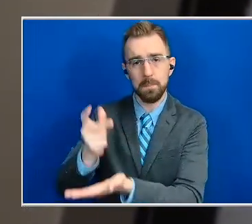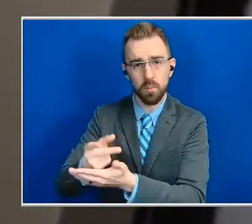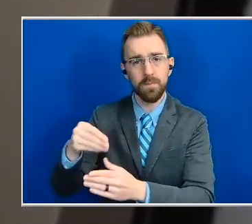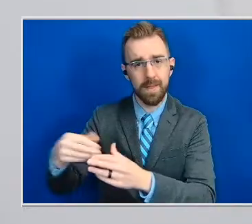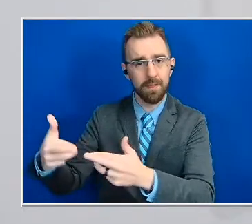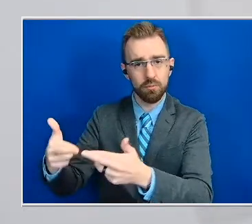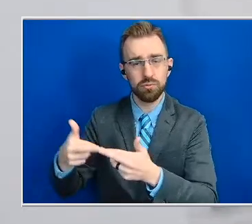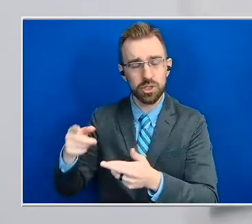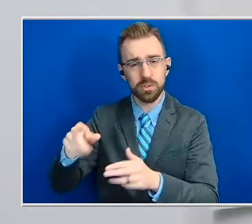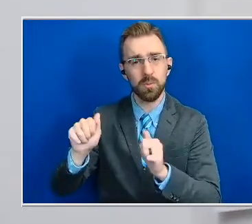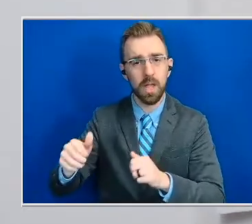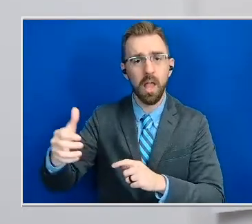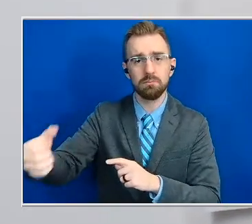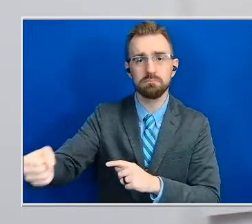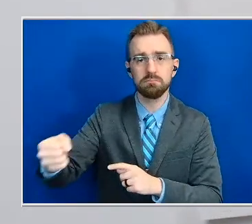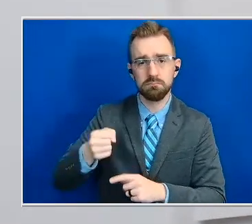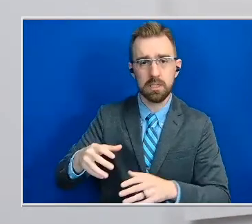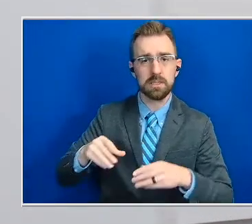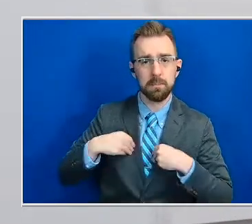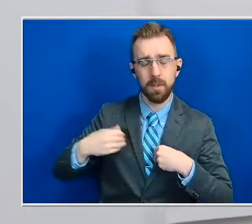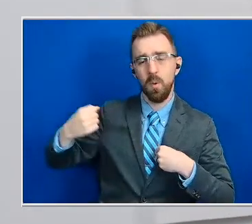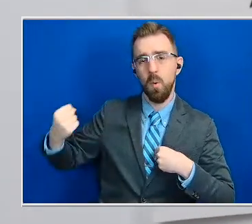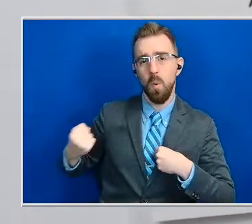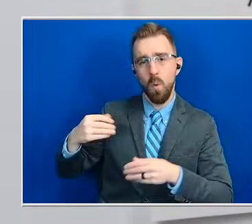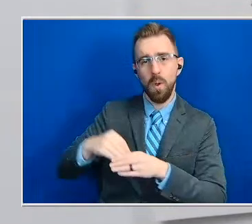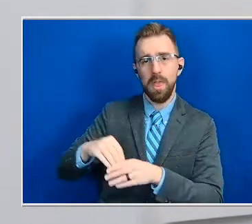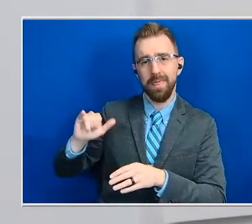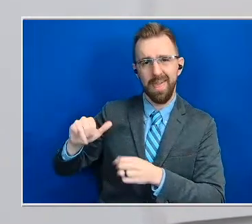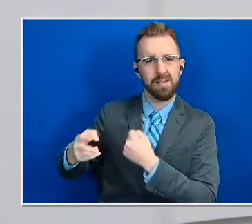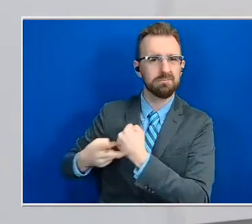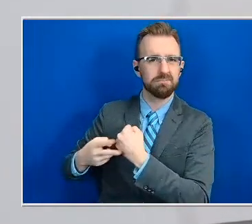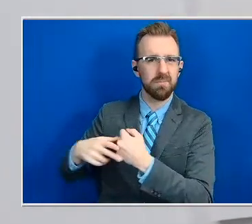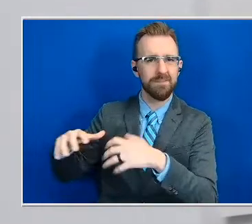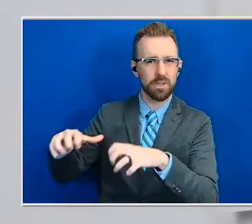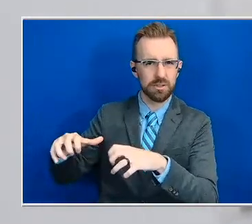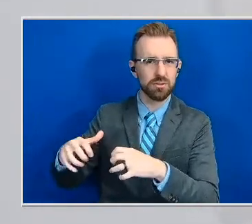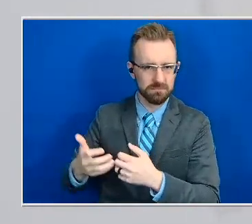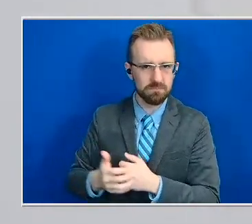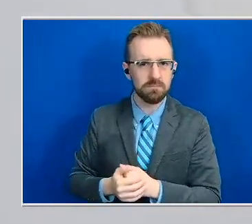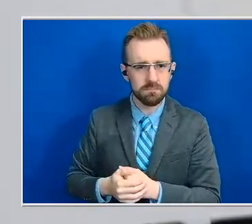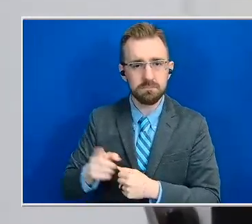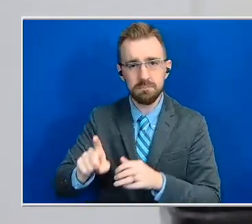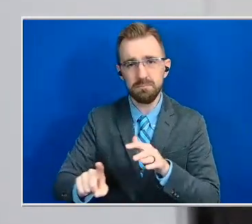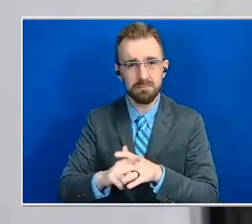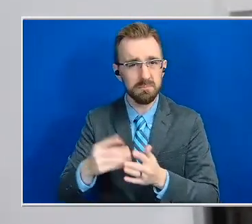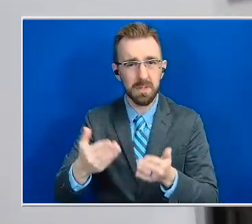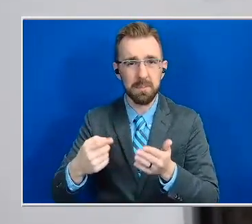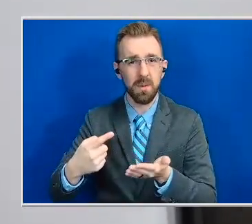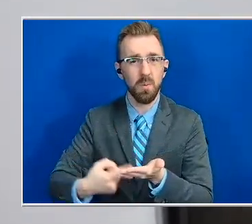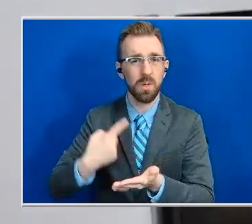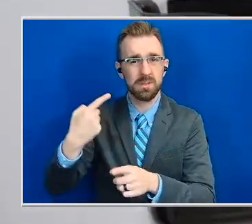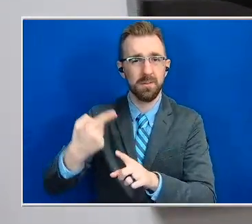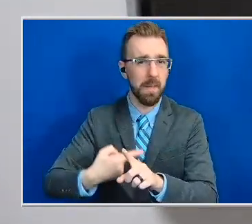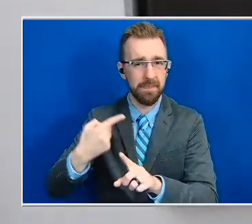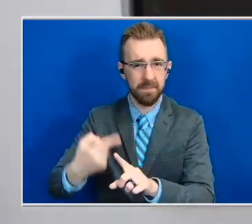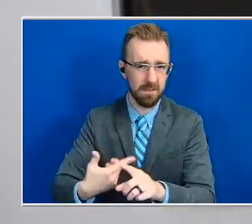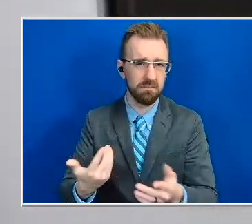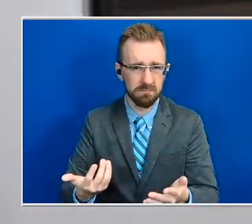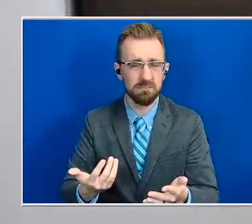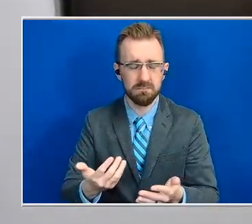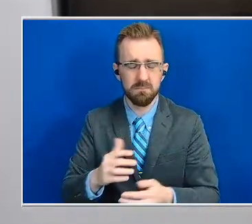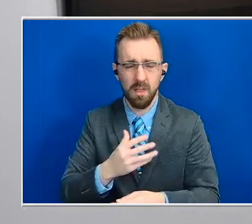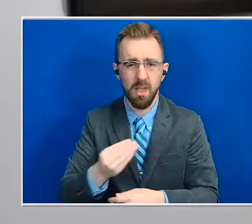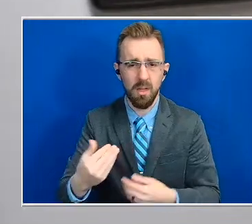that milk, hold that milk in our depot, in our freezer. They come up maybe about once a month, and we have this big